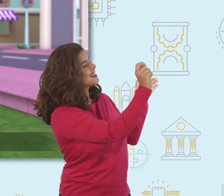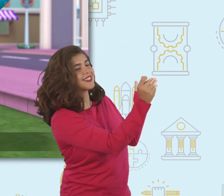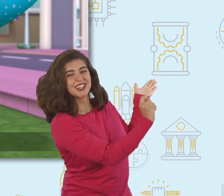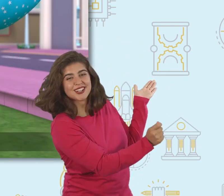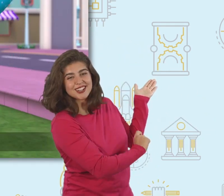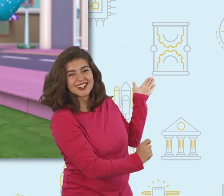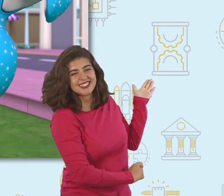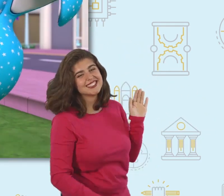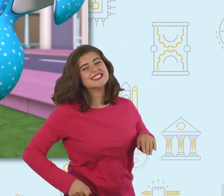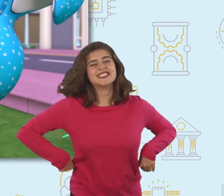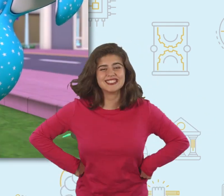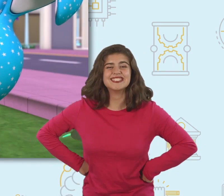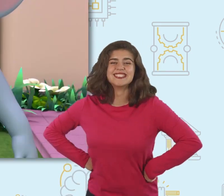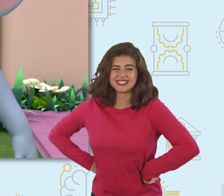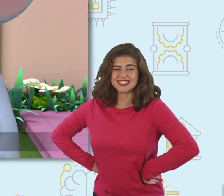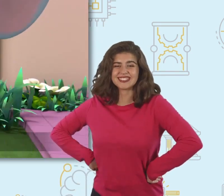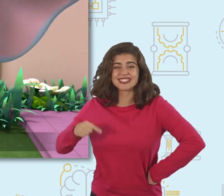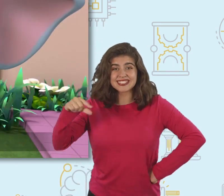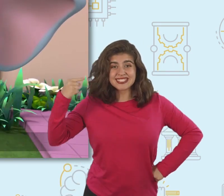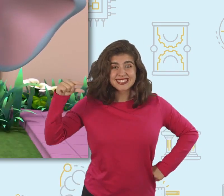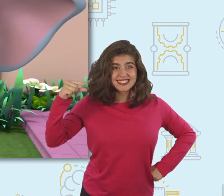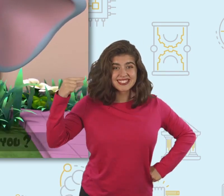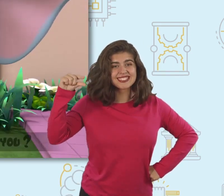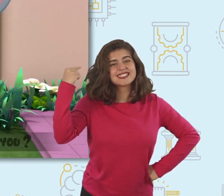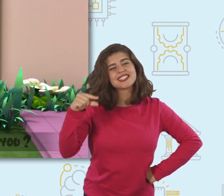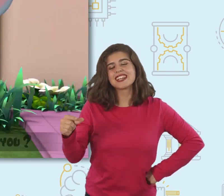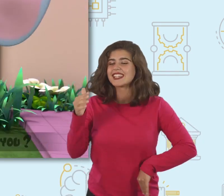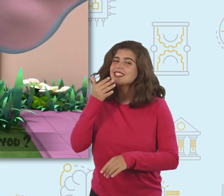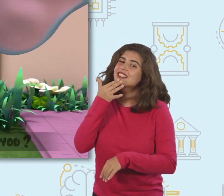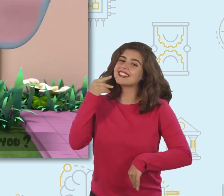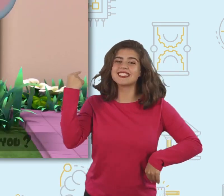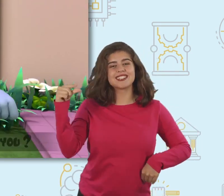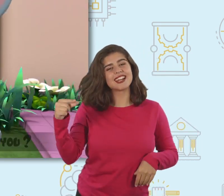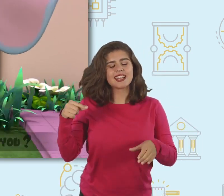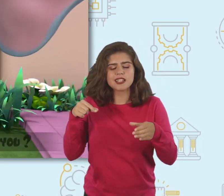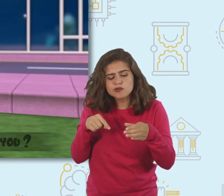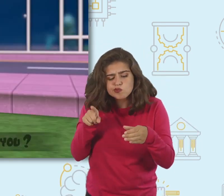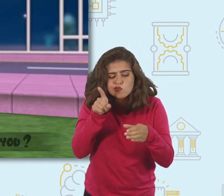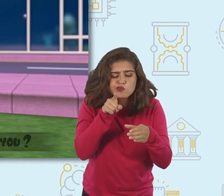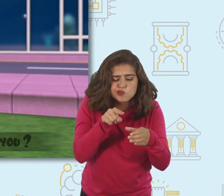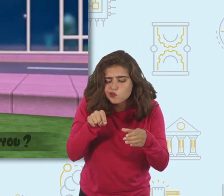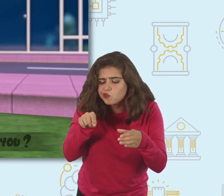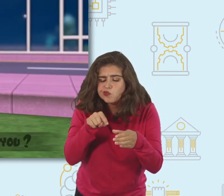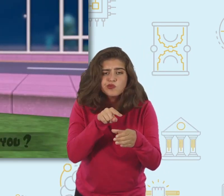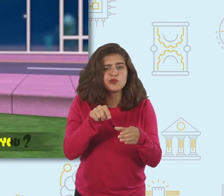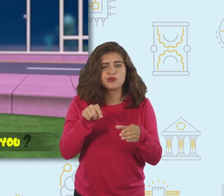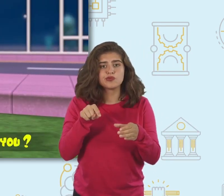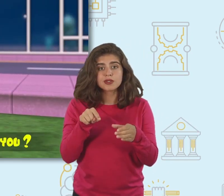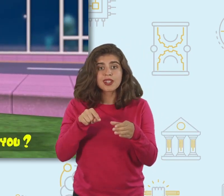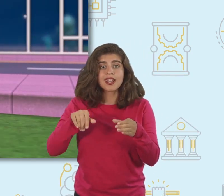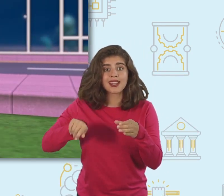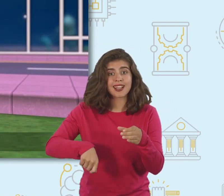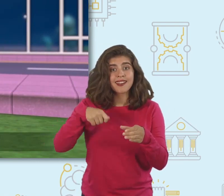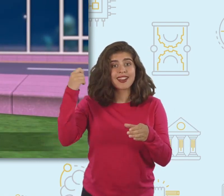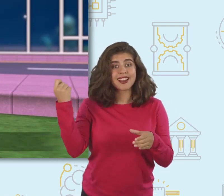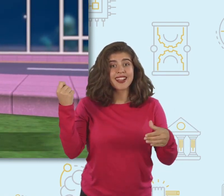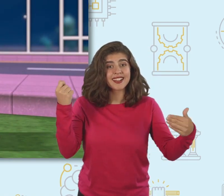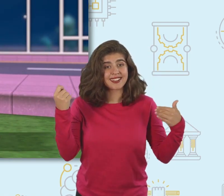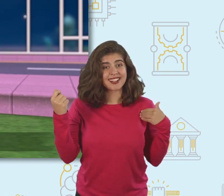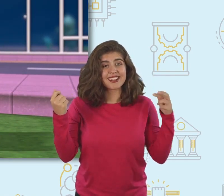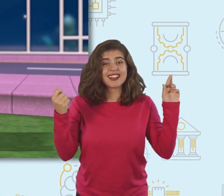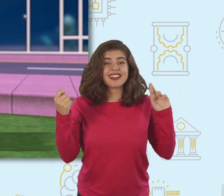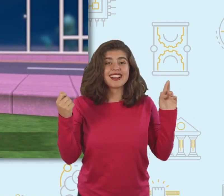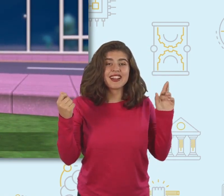color you. Green. Green crayon, where are you? Here